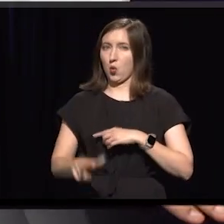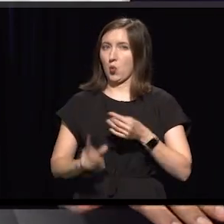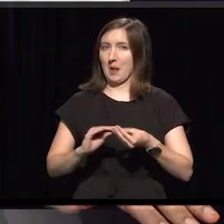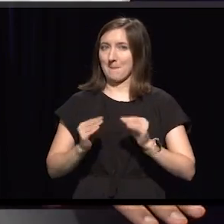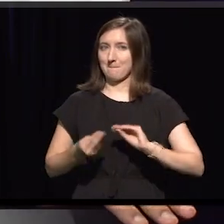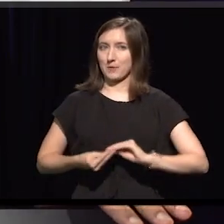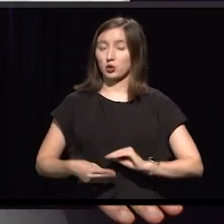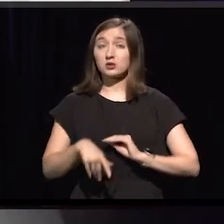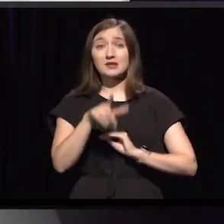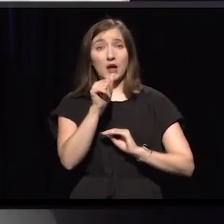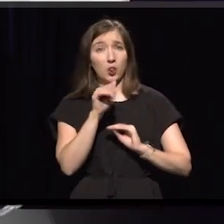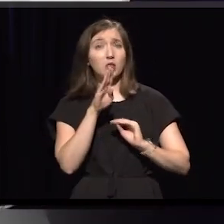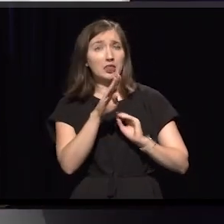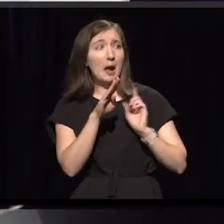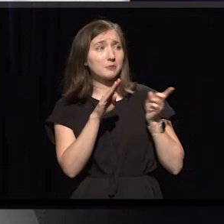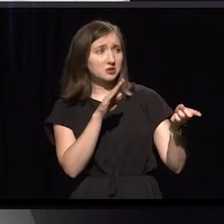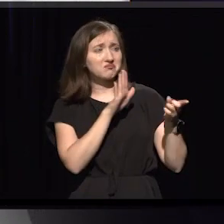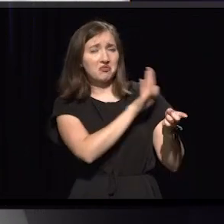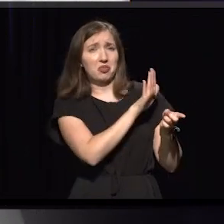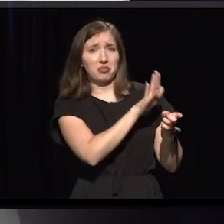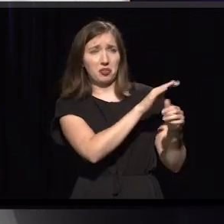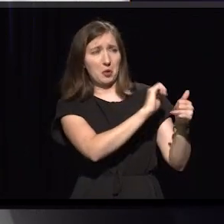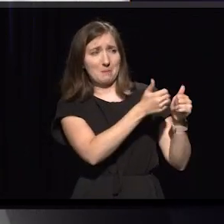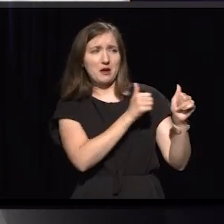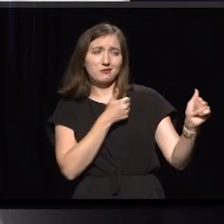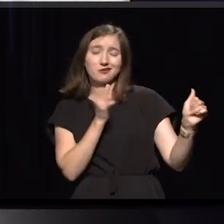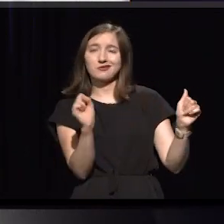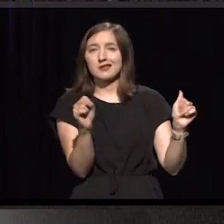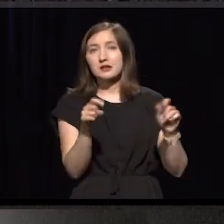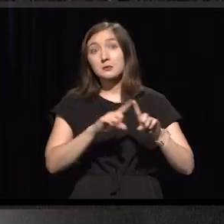now real-time data that we're getting back, though.